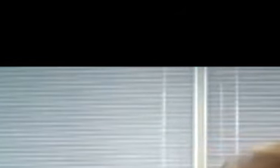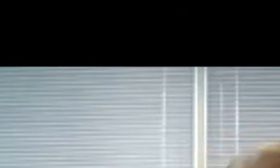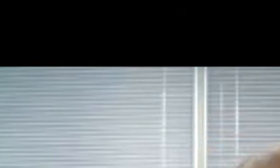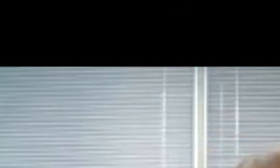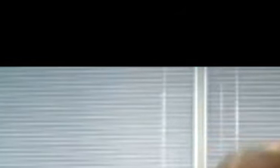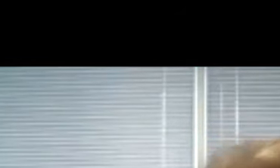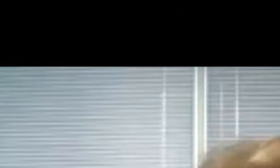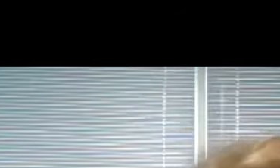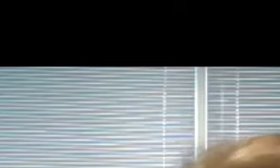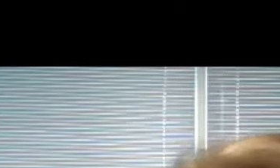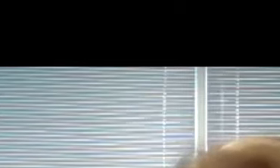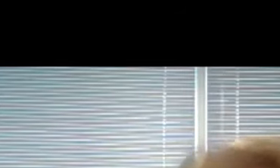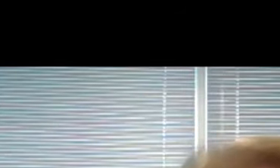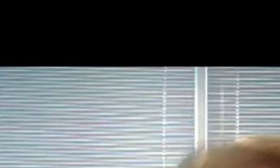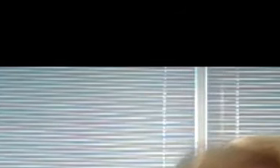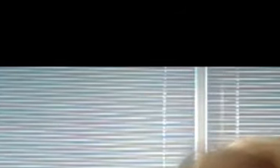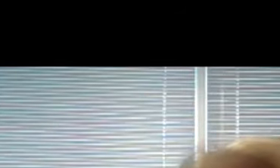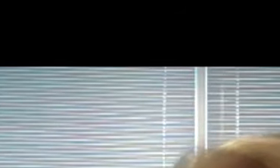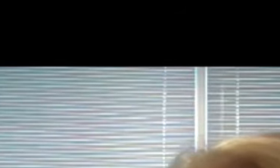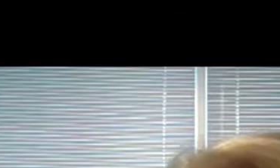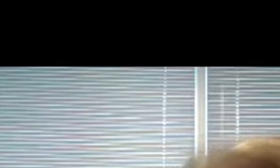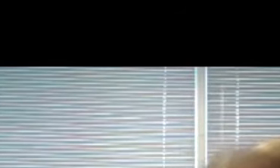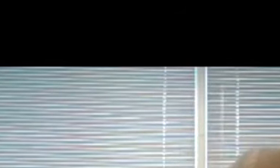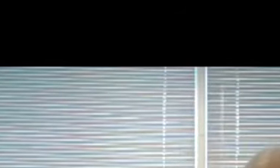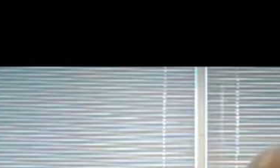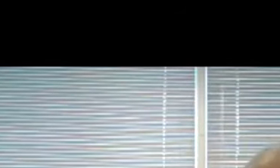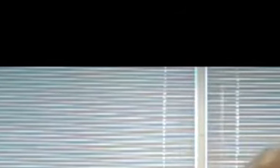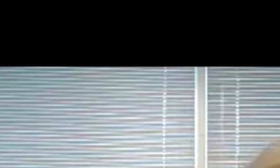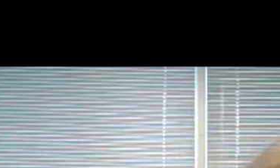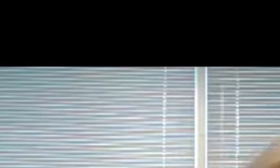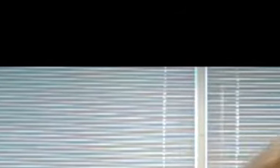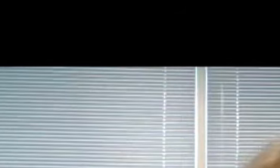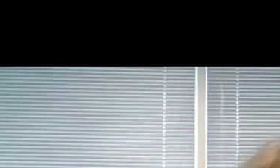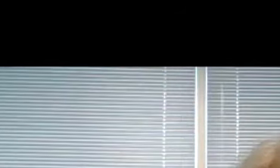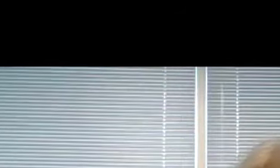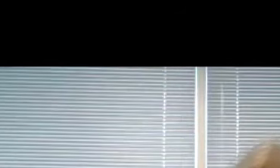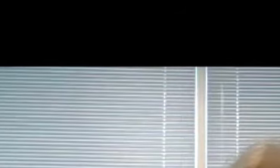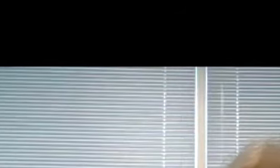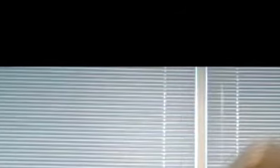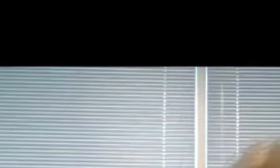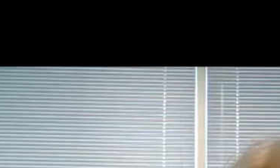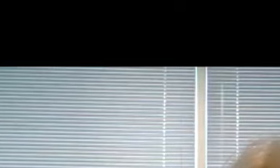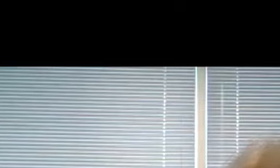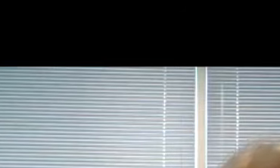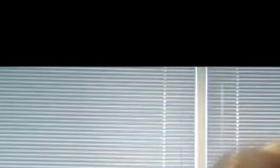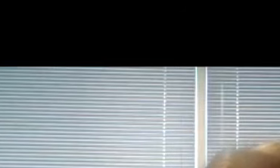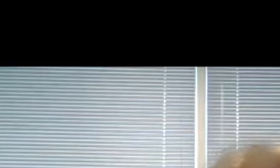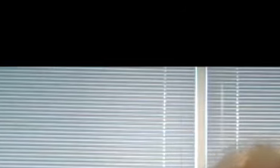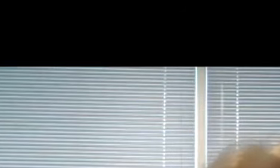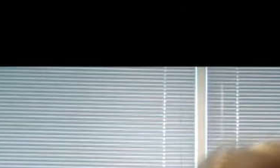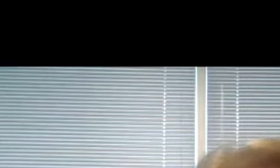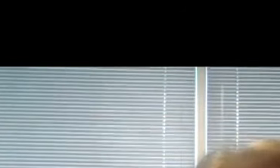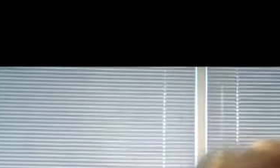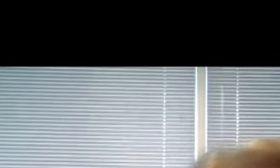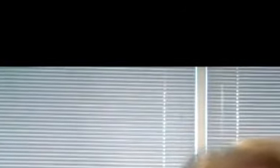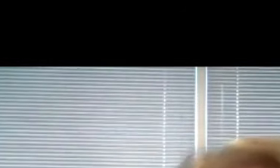was totally audio if we had remote visitors. So it's very nice that we now have Zoom to link